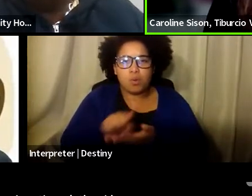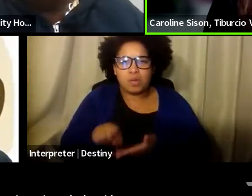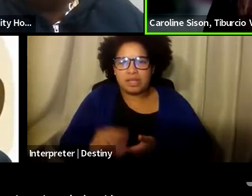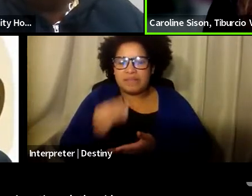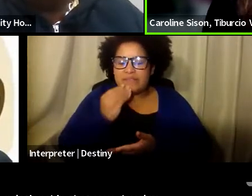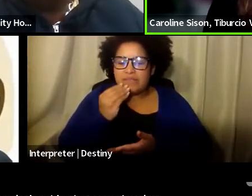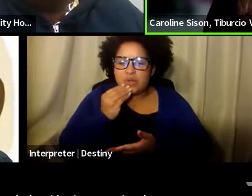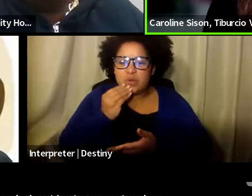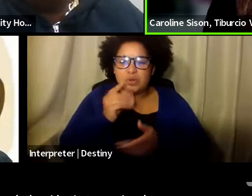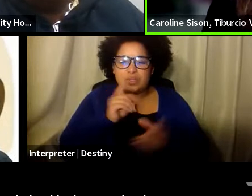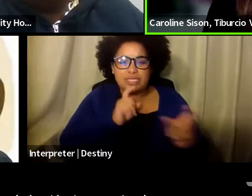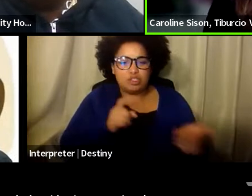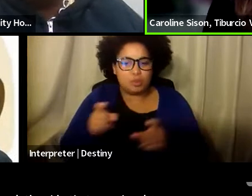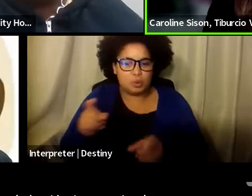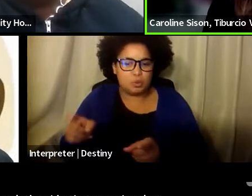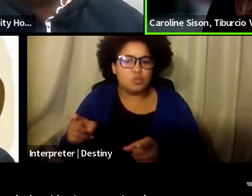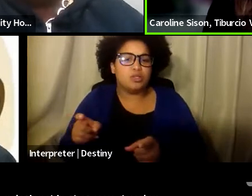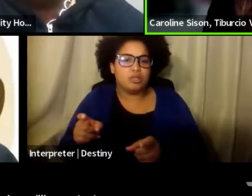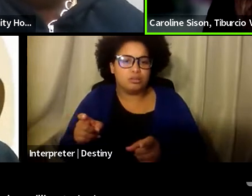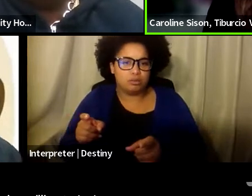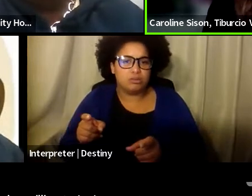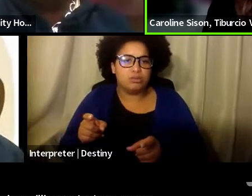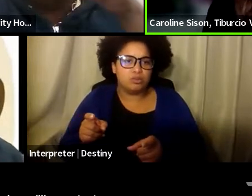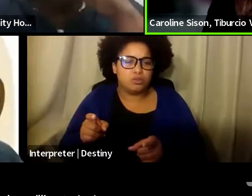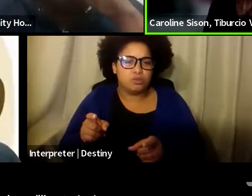distribution. So as you all know, during